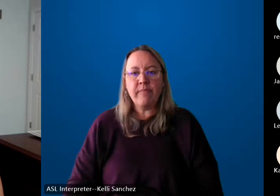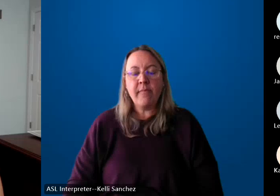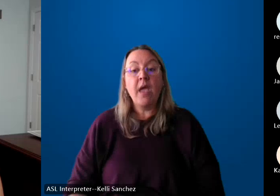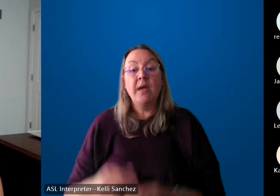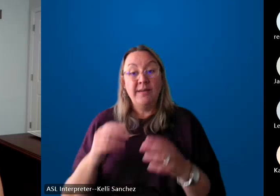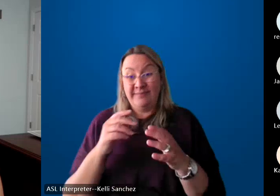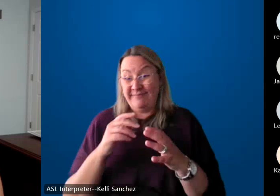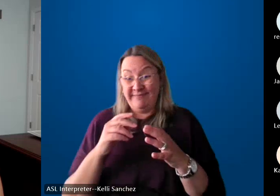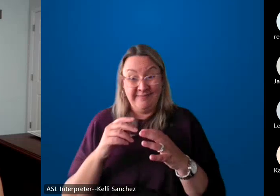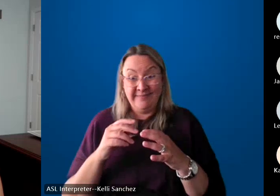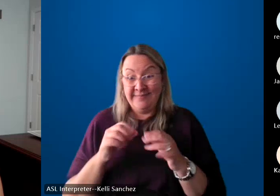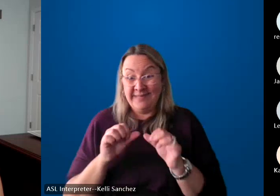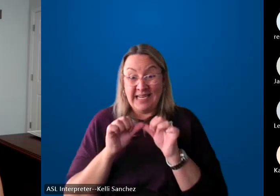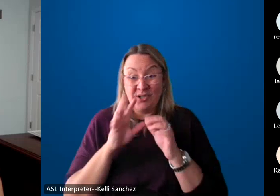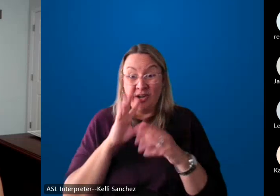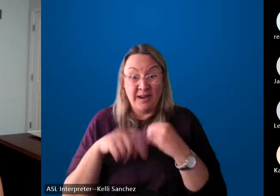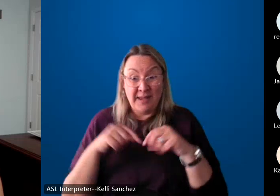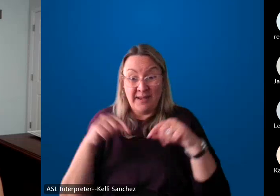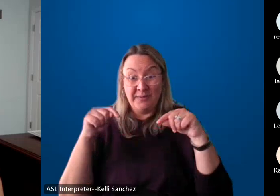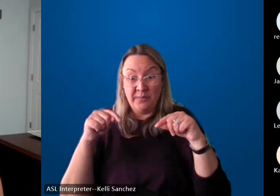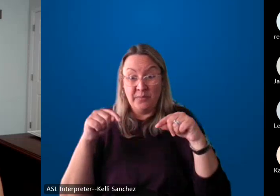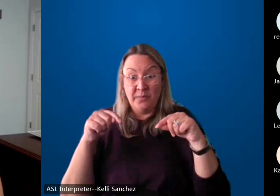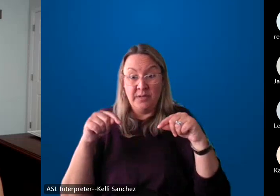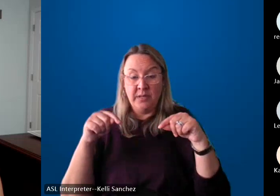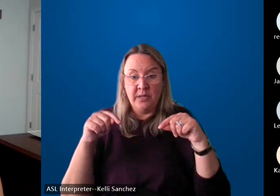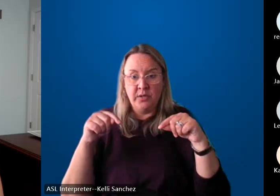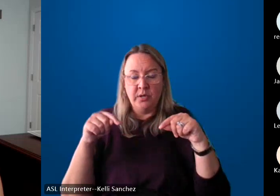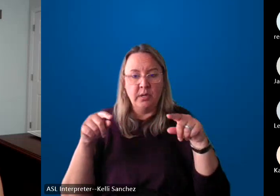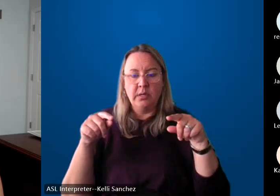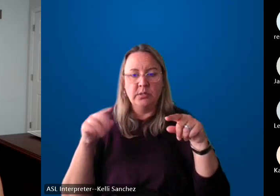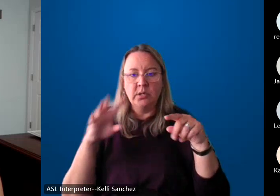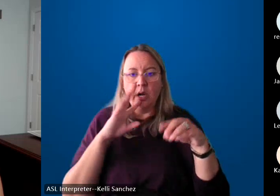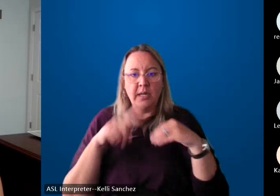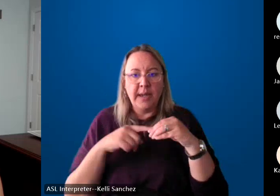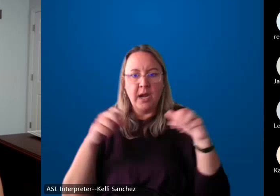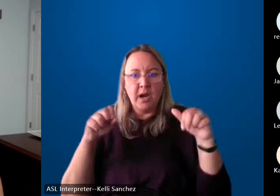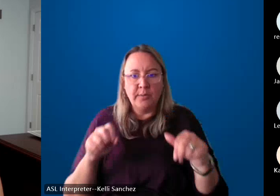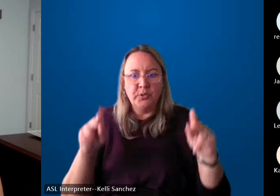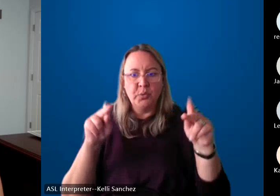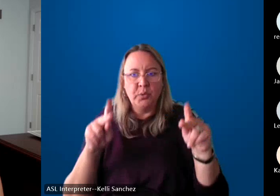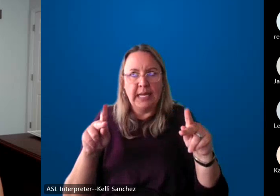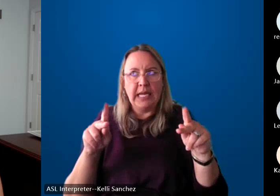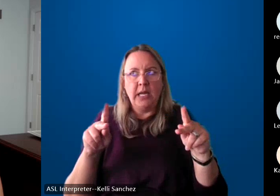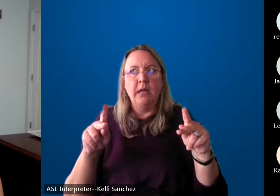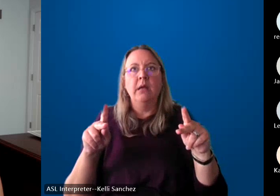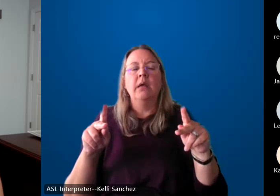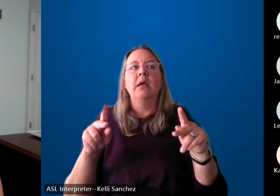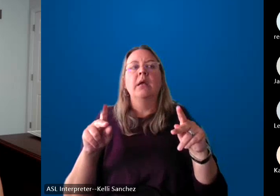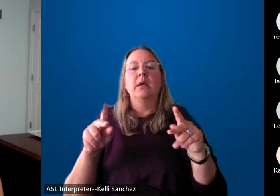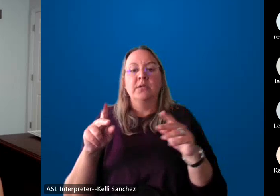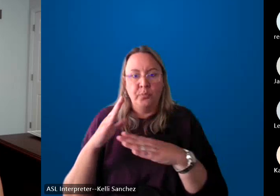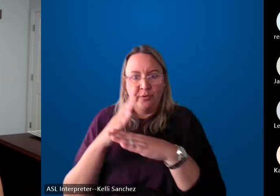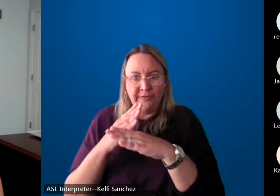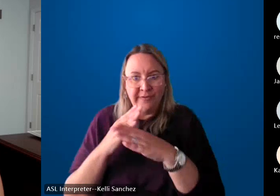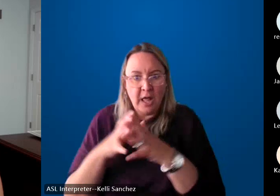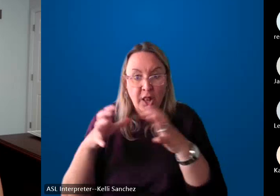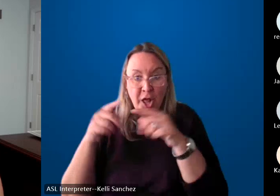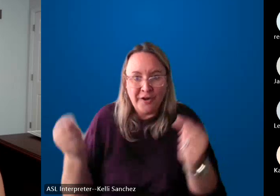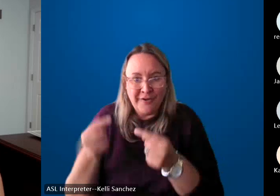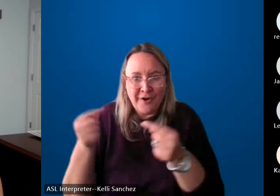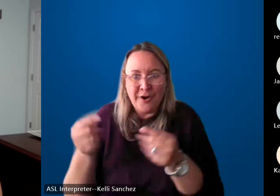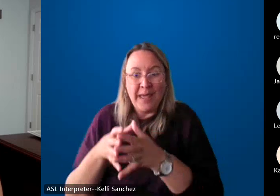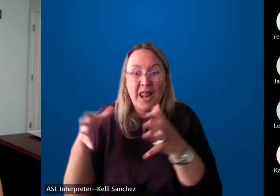I, I think it's a misaligned perspective because you have an opportunity there to prevent a lot of harm and a